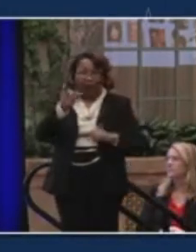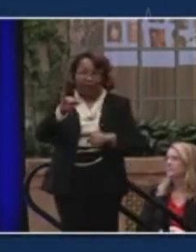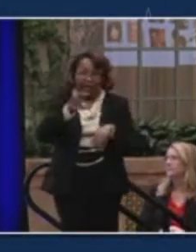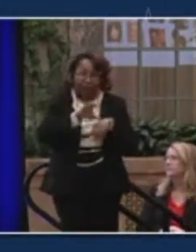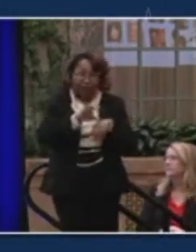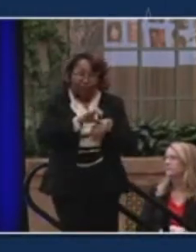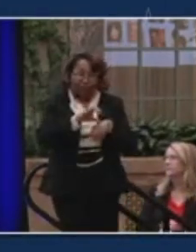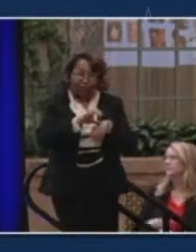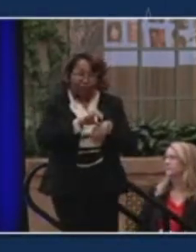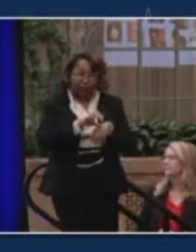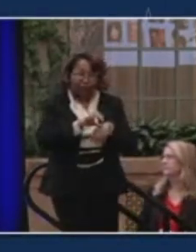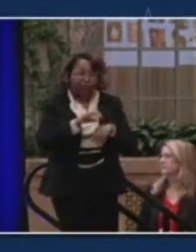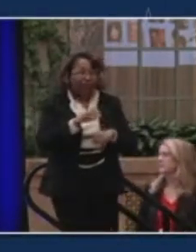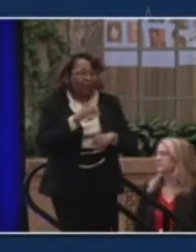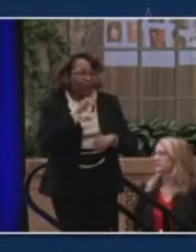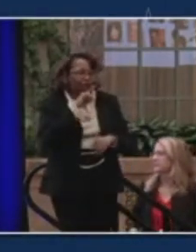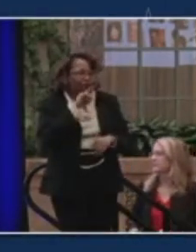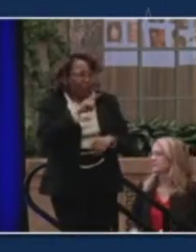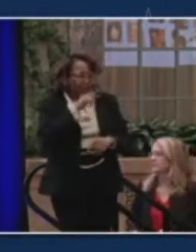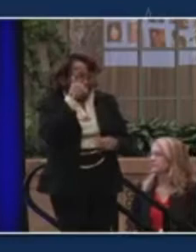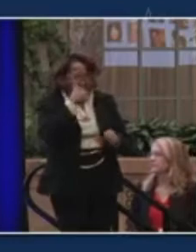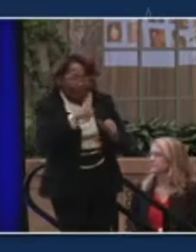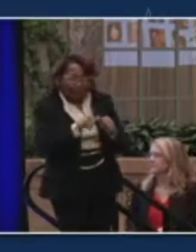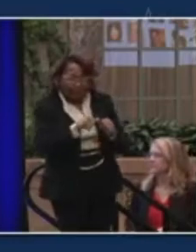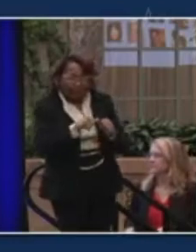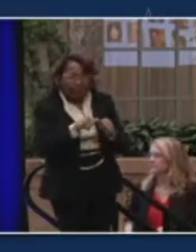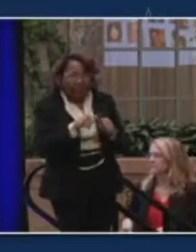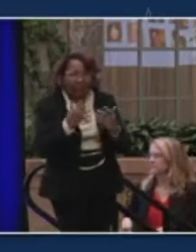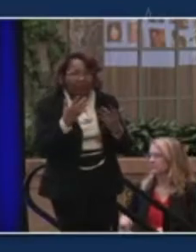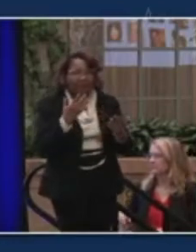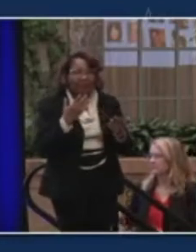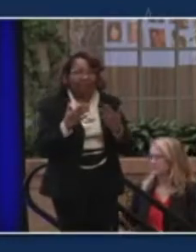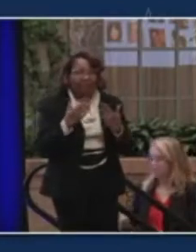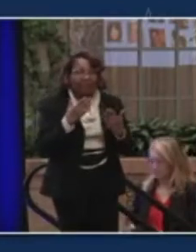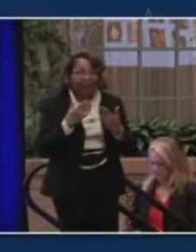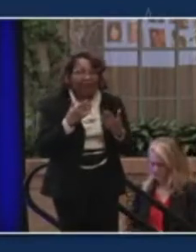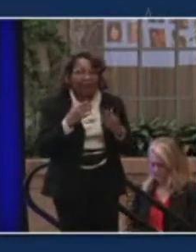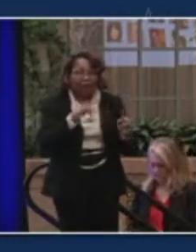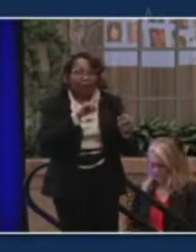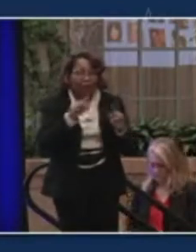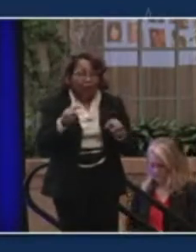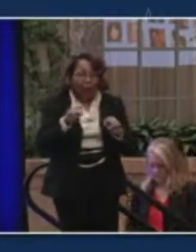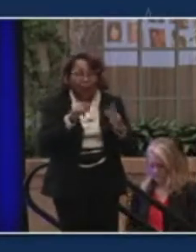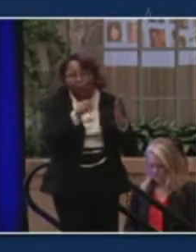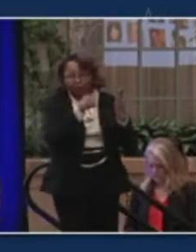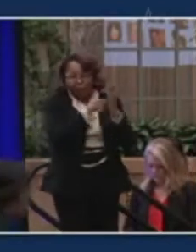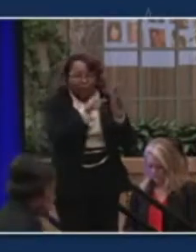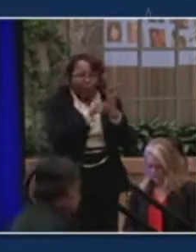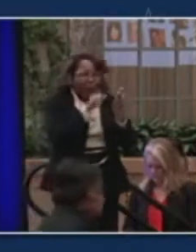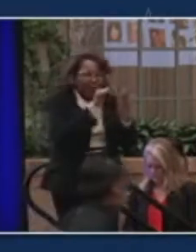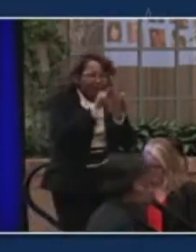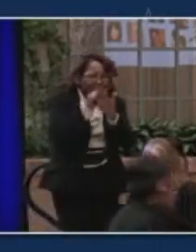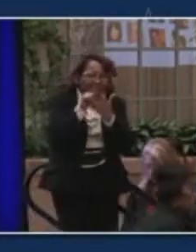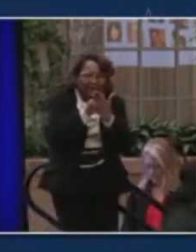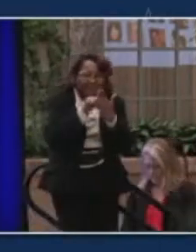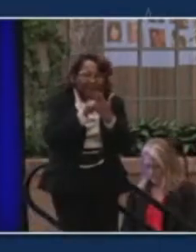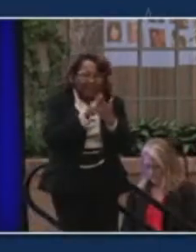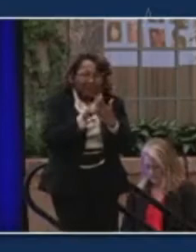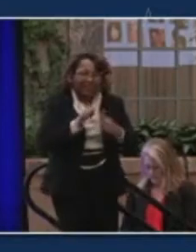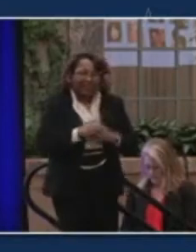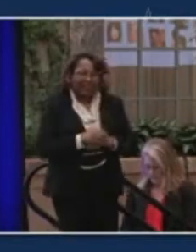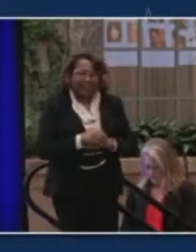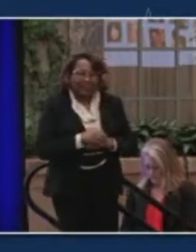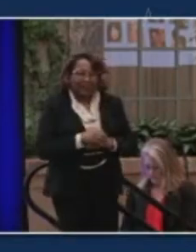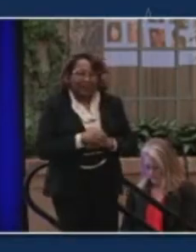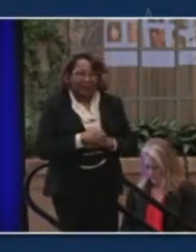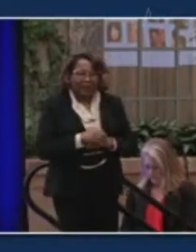here is really where the community got its stimulus. They would leave those rallies and go out and ring doorbells and everything. But that's a lot of history, and Lewis